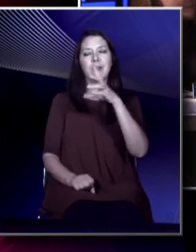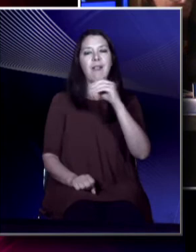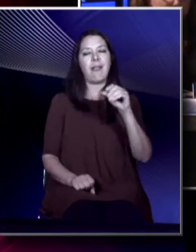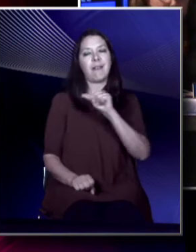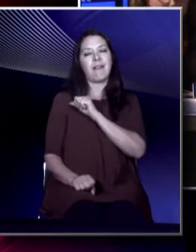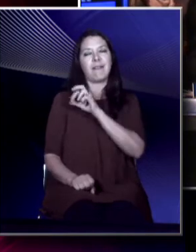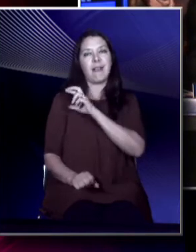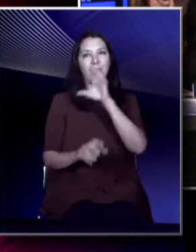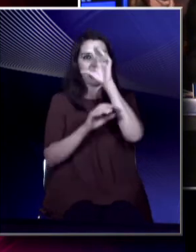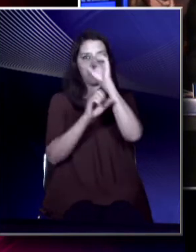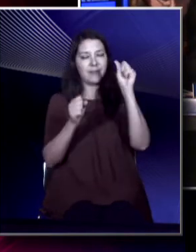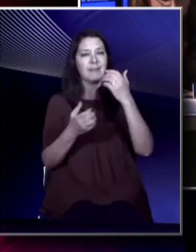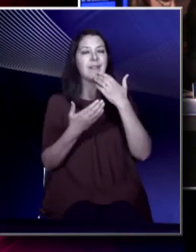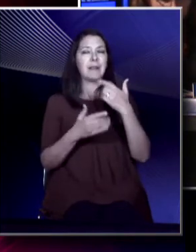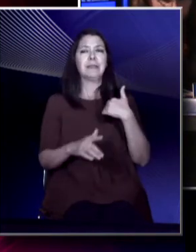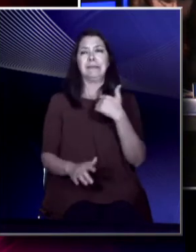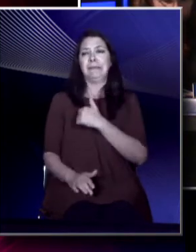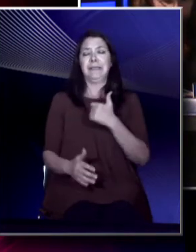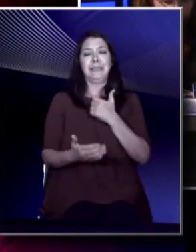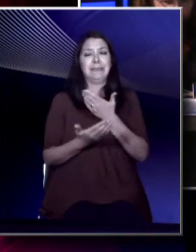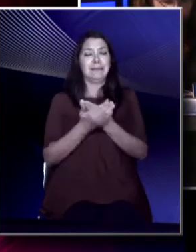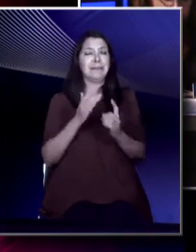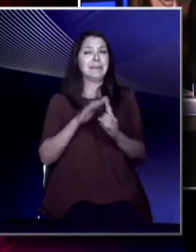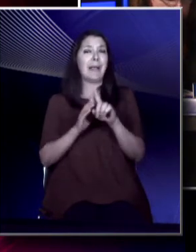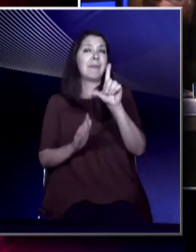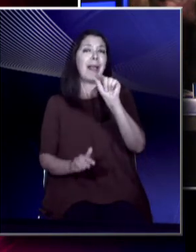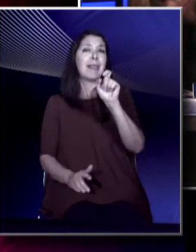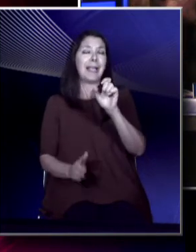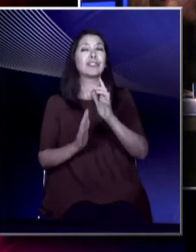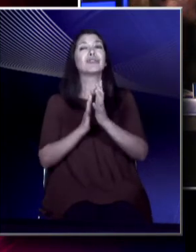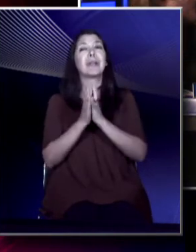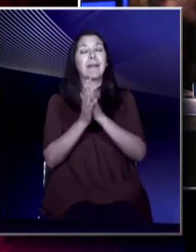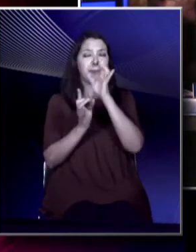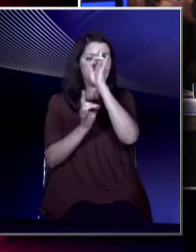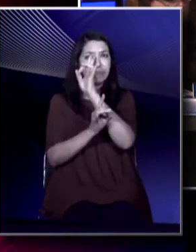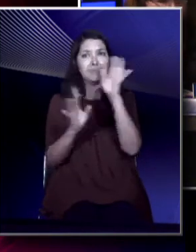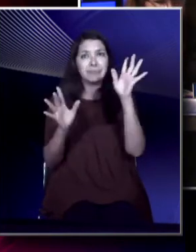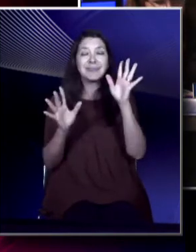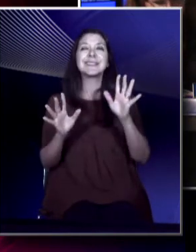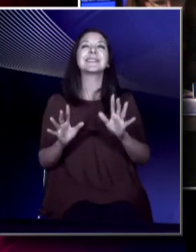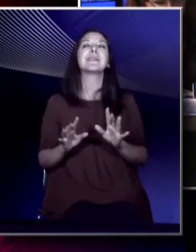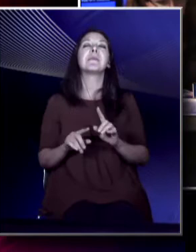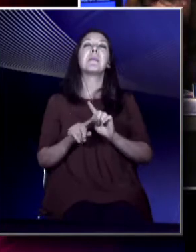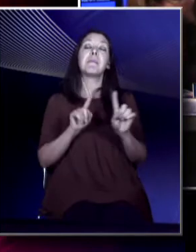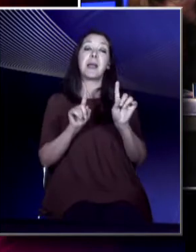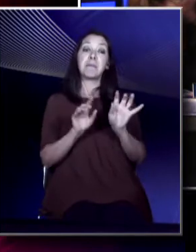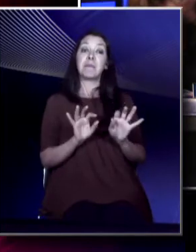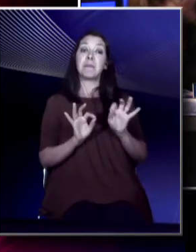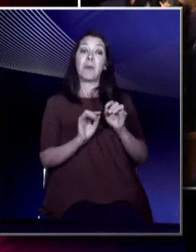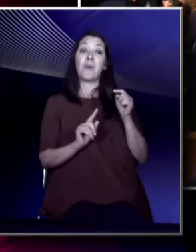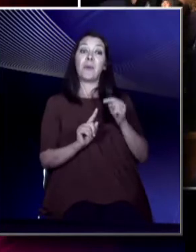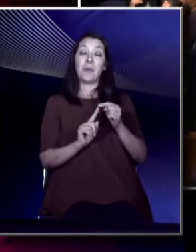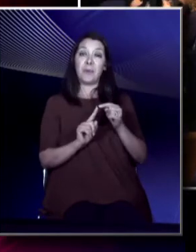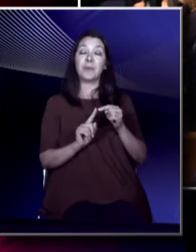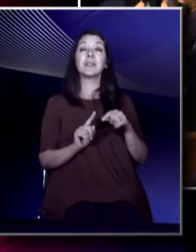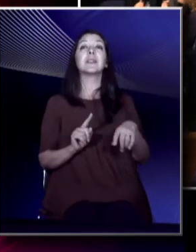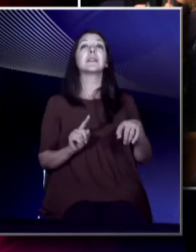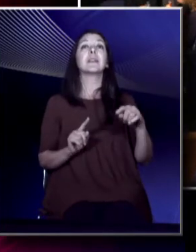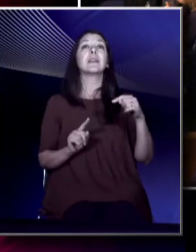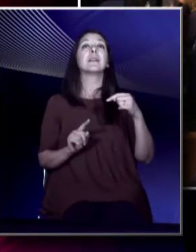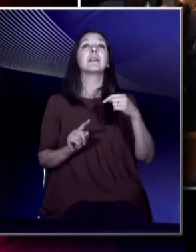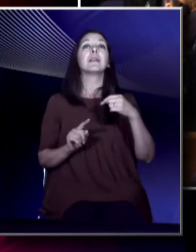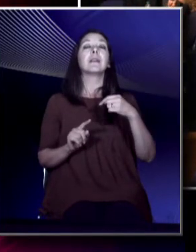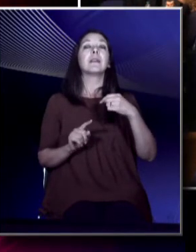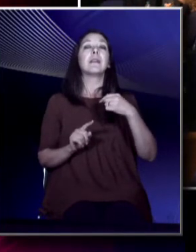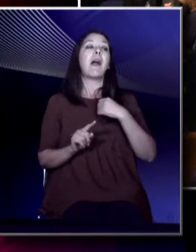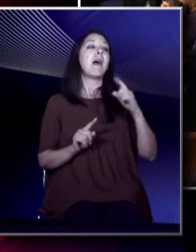I apologize to everyone for my tardiness. The traffic was horrendous, but the silver lining on that was, as I had the chance to actually walk